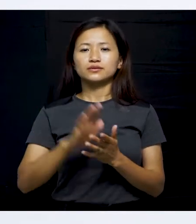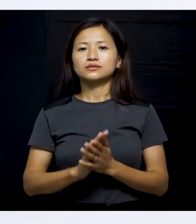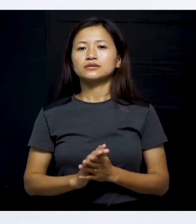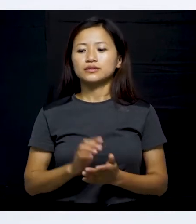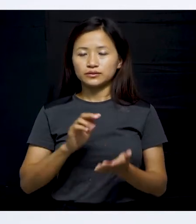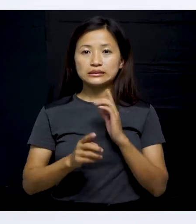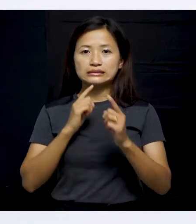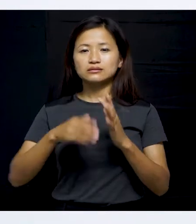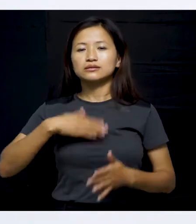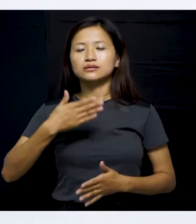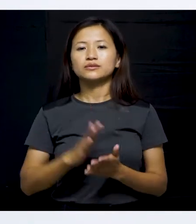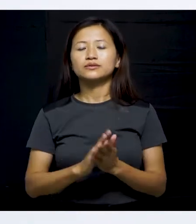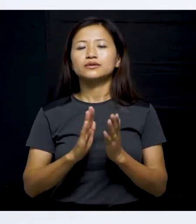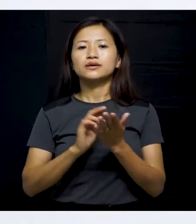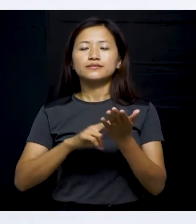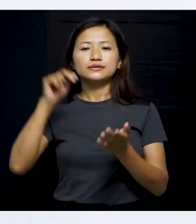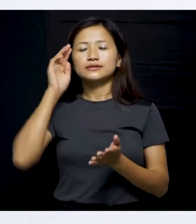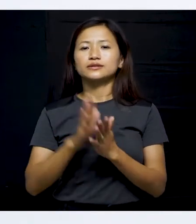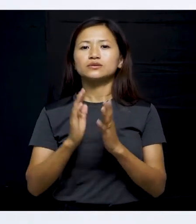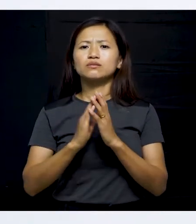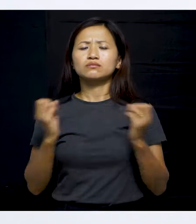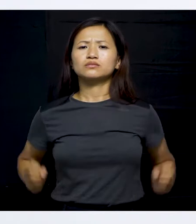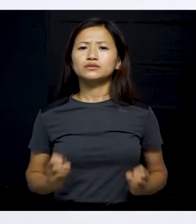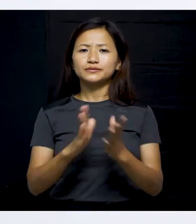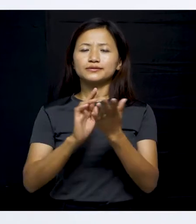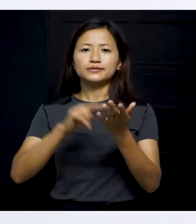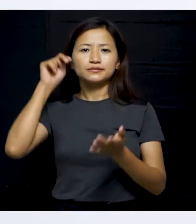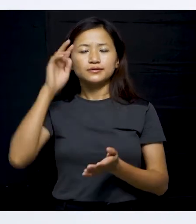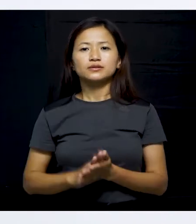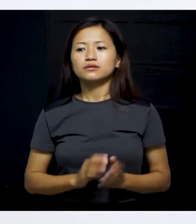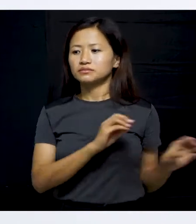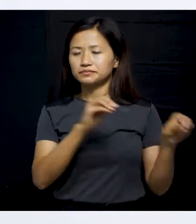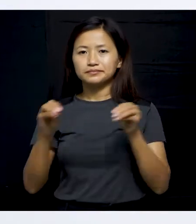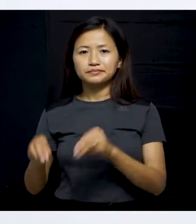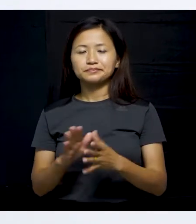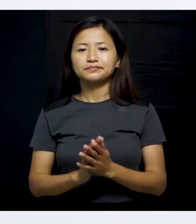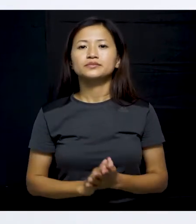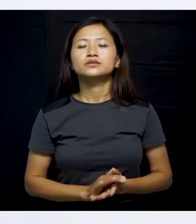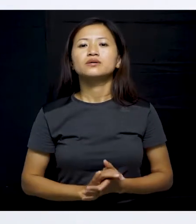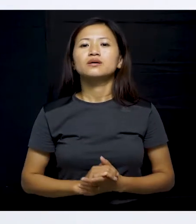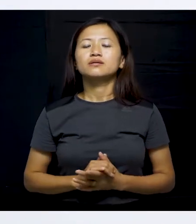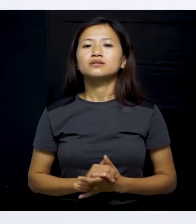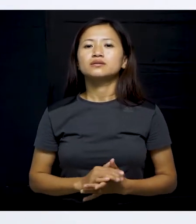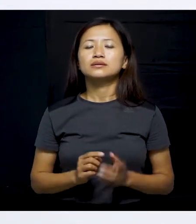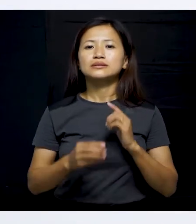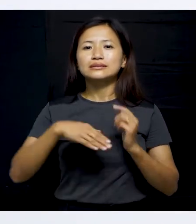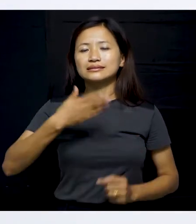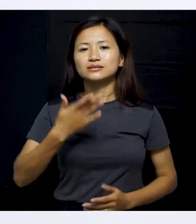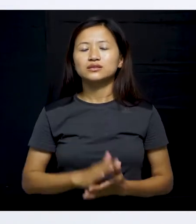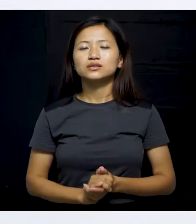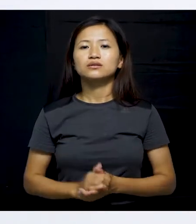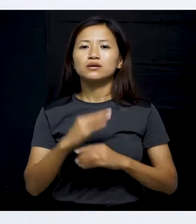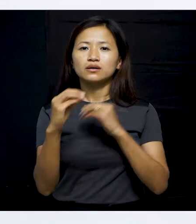about Nagaland, about the origin of the Nagas, from where they were believed to have migrated, and I've also explained to